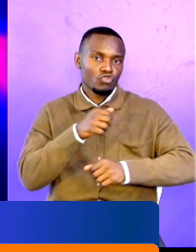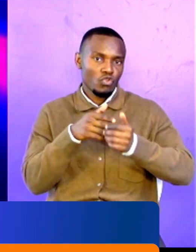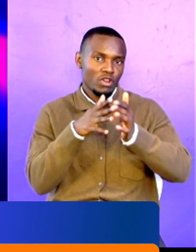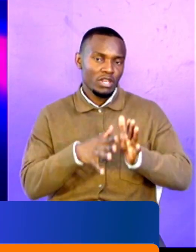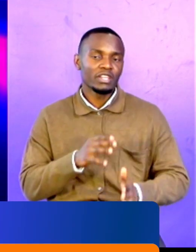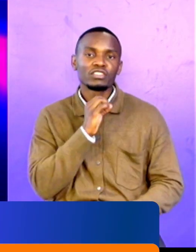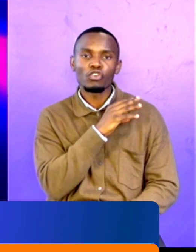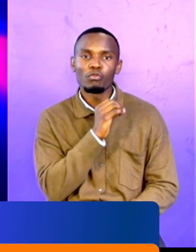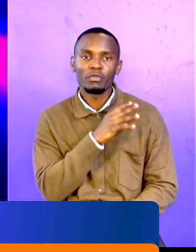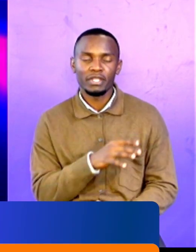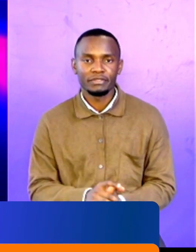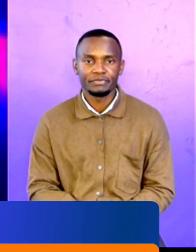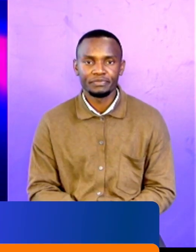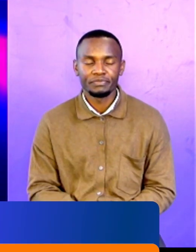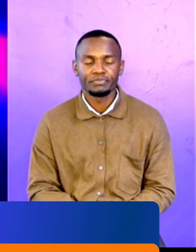details to this story.